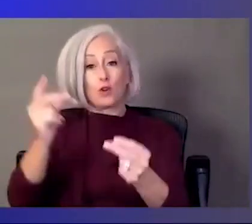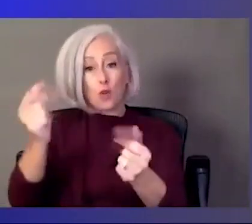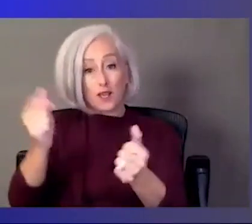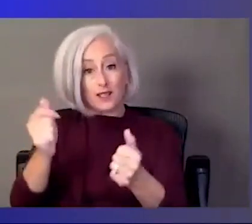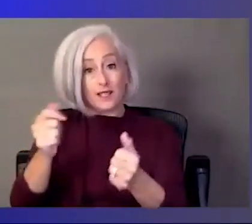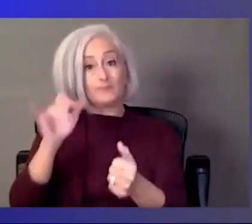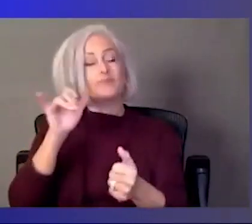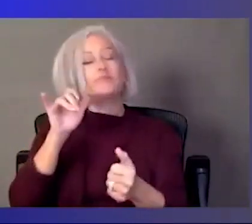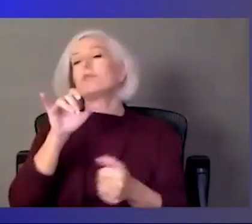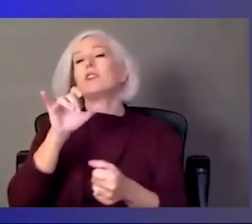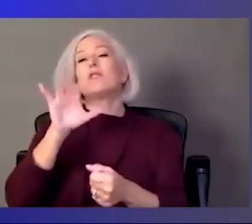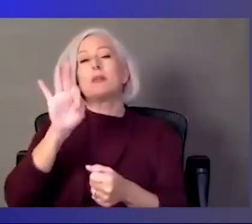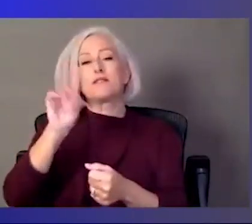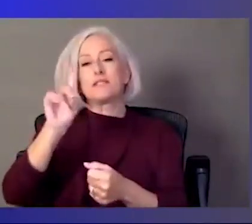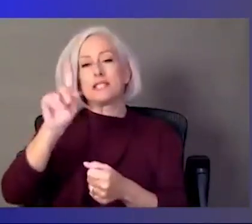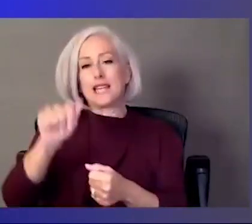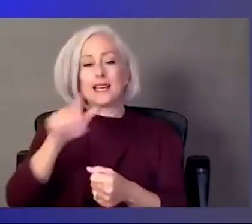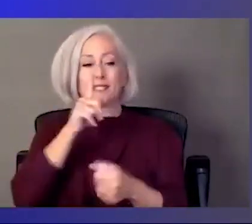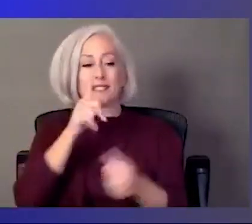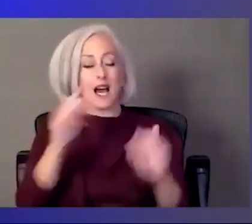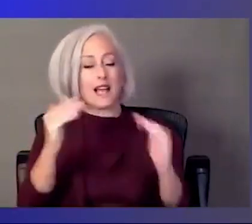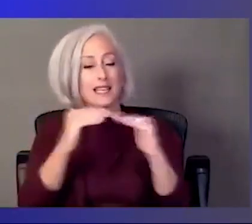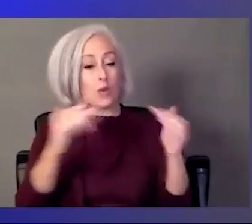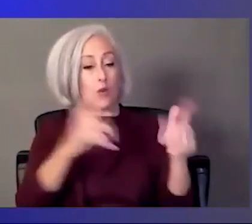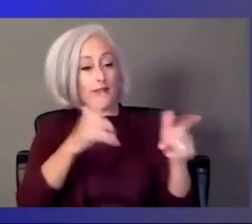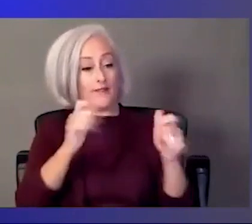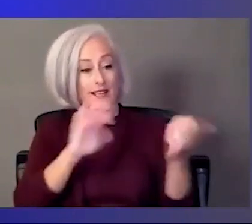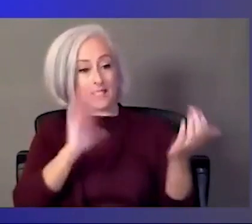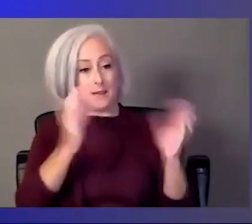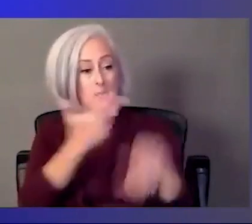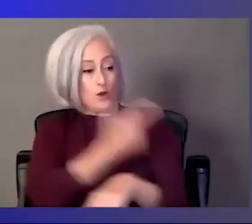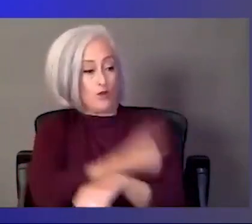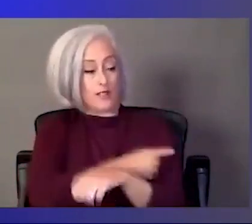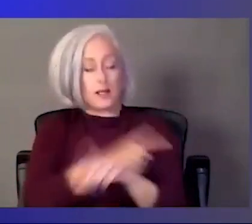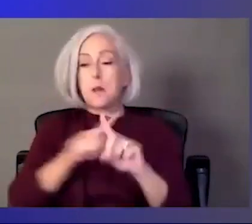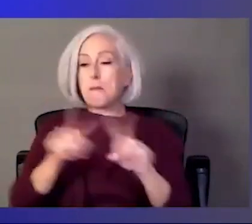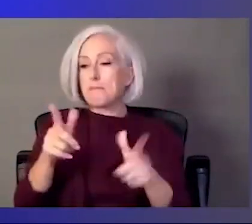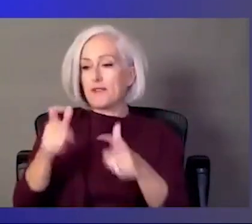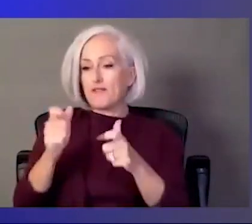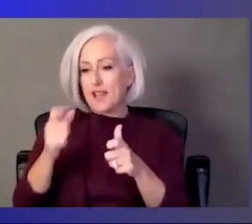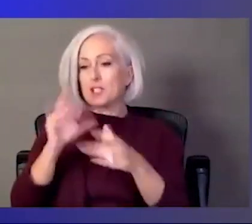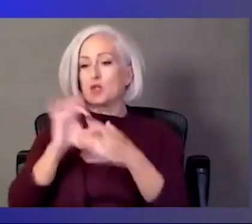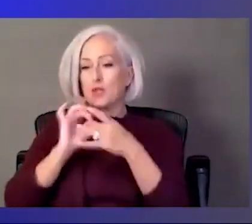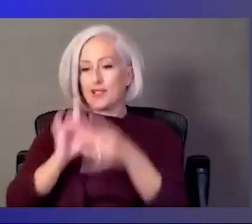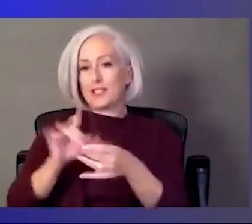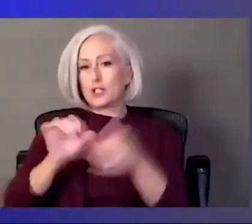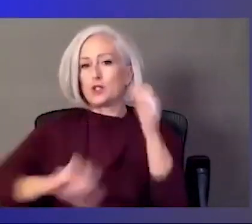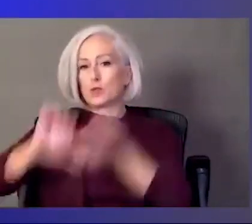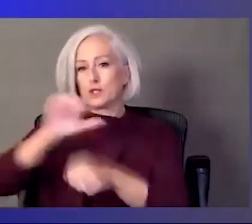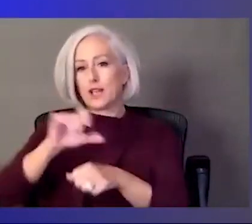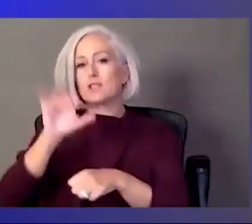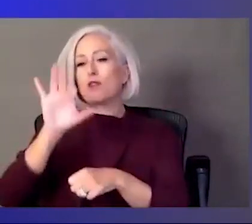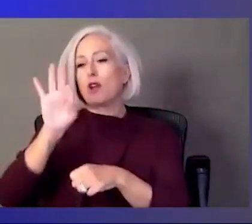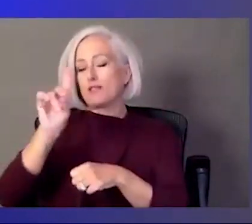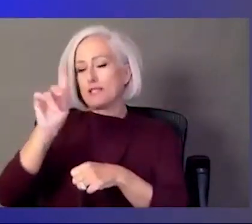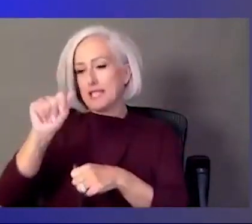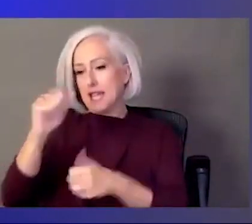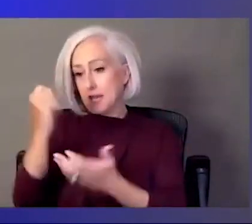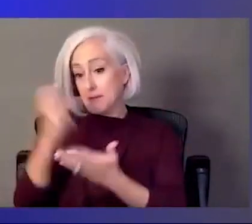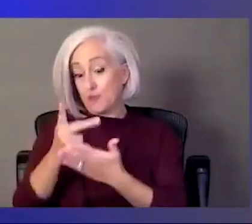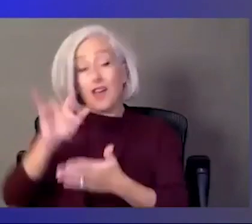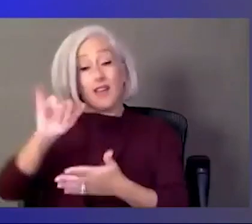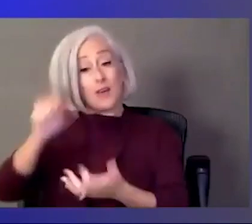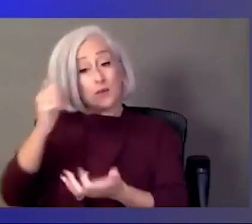not as fast as our vaccines, but pretty darn fast in the realm of science and FDA approvals. That got approved, but it raised a